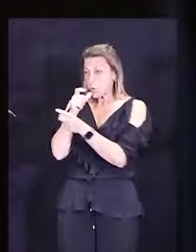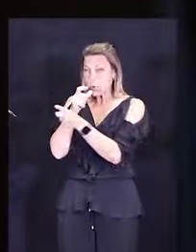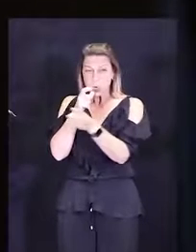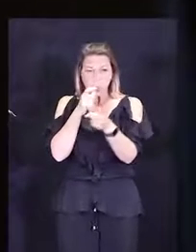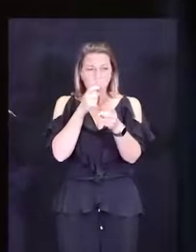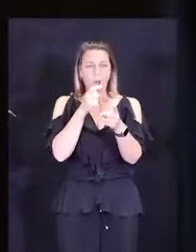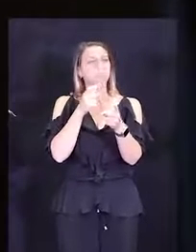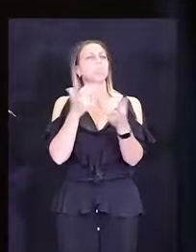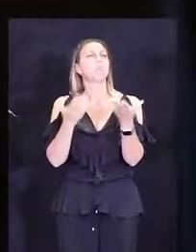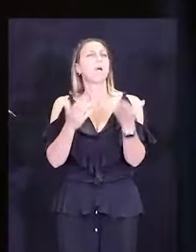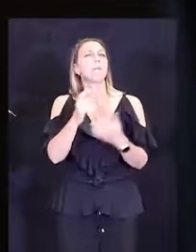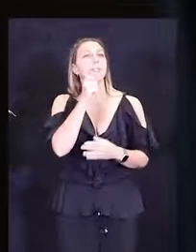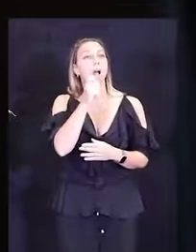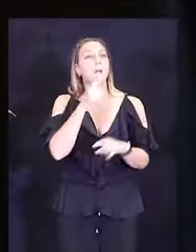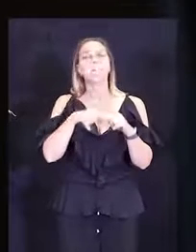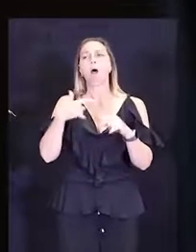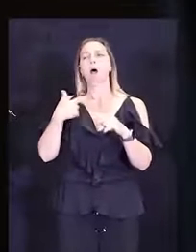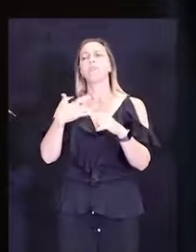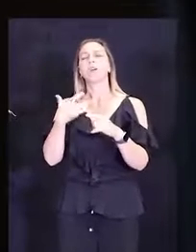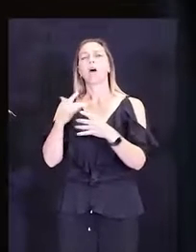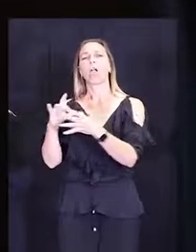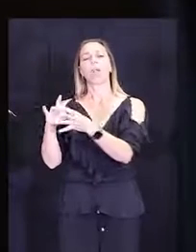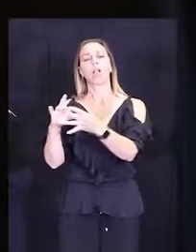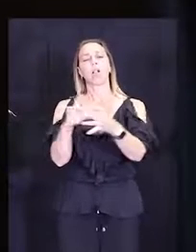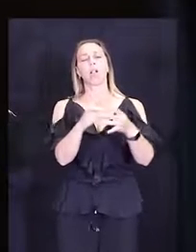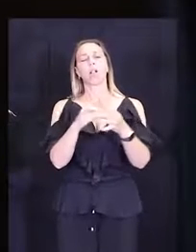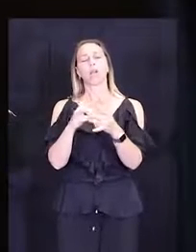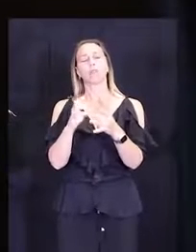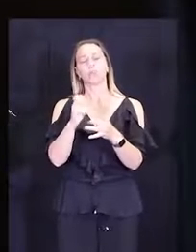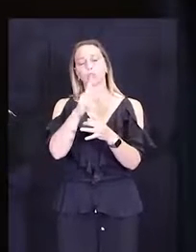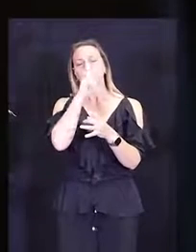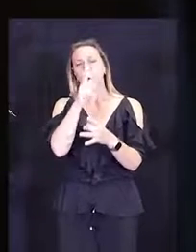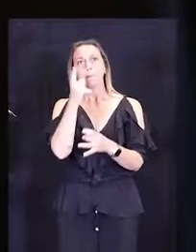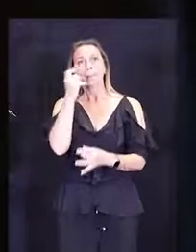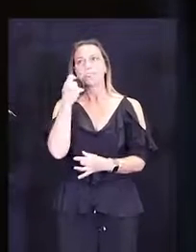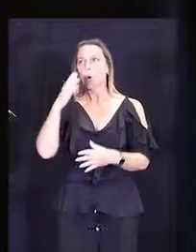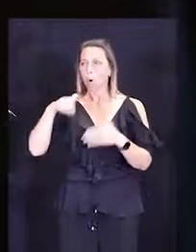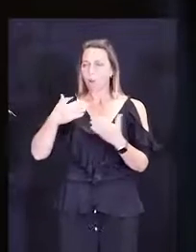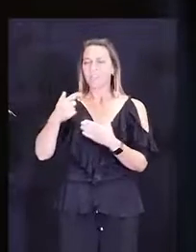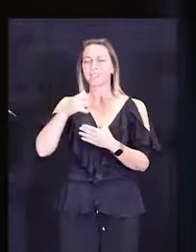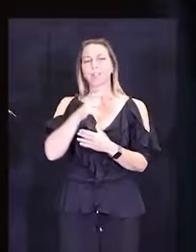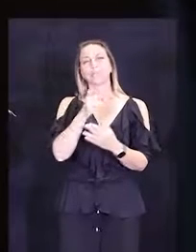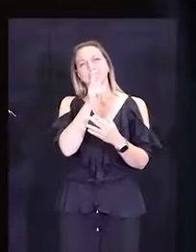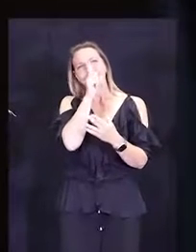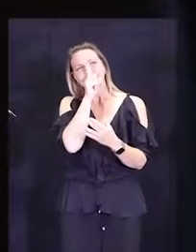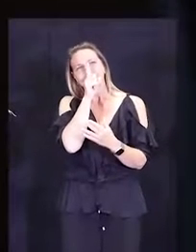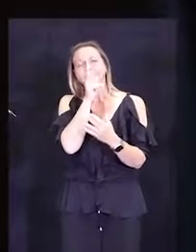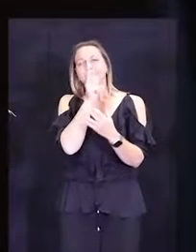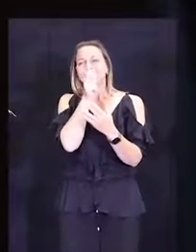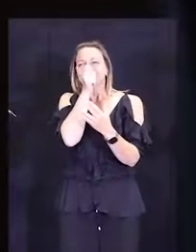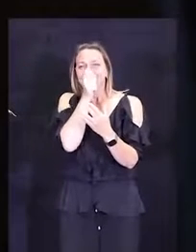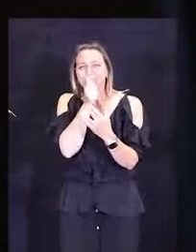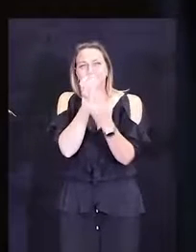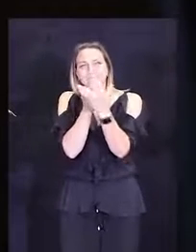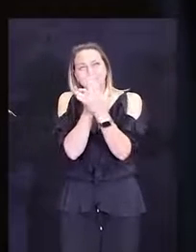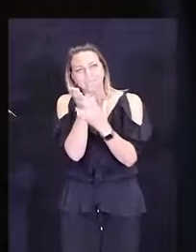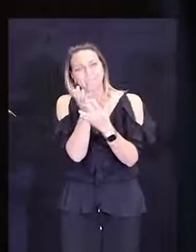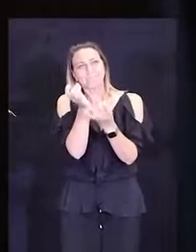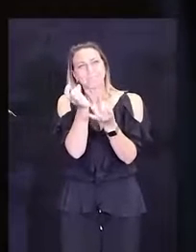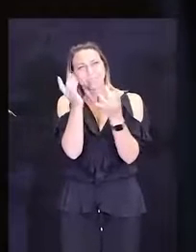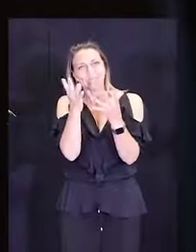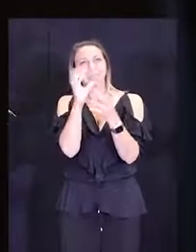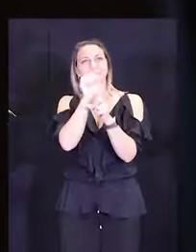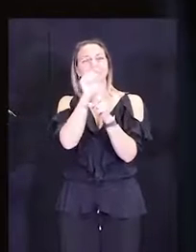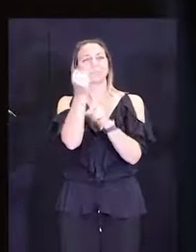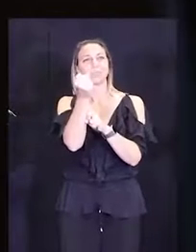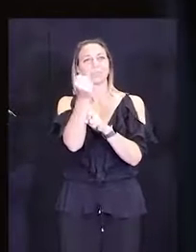we feel connected in spirit, knowing that we have found the strength to persevere through these difficult, extenuating